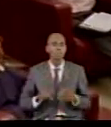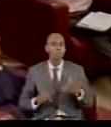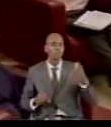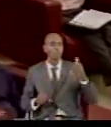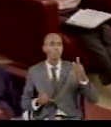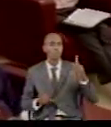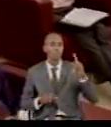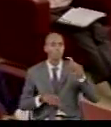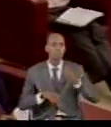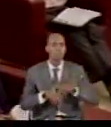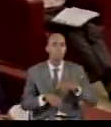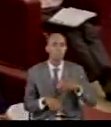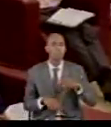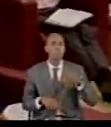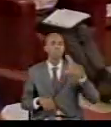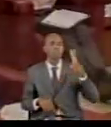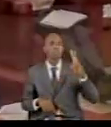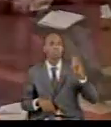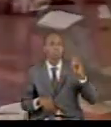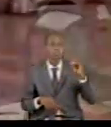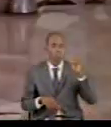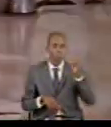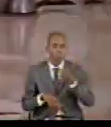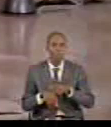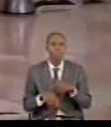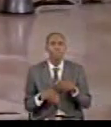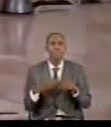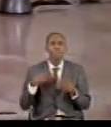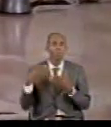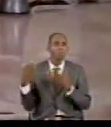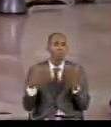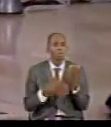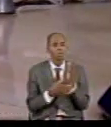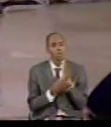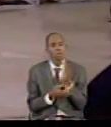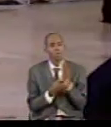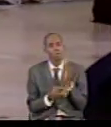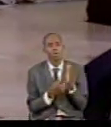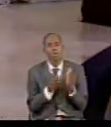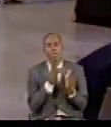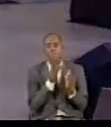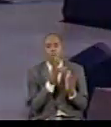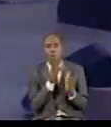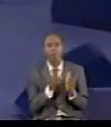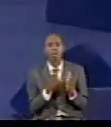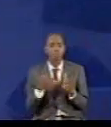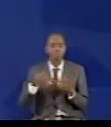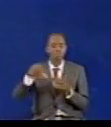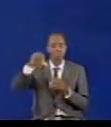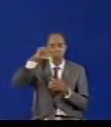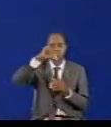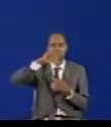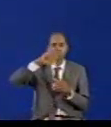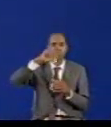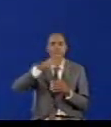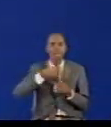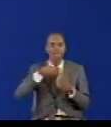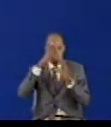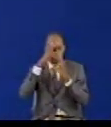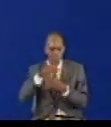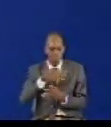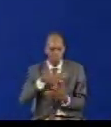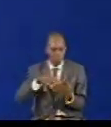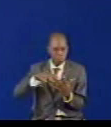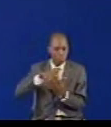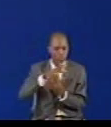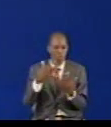in oil, or they bring in holy water, and then they exalt all those things above the name of